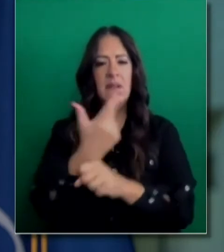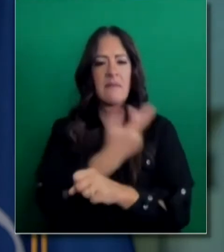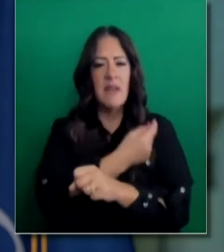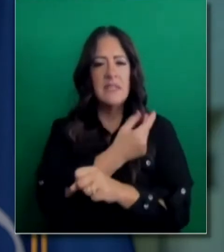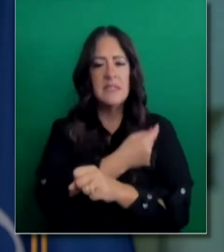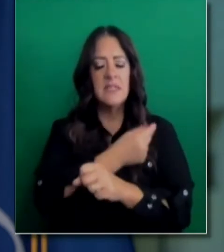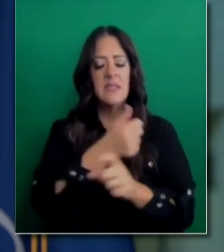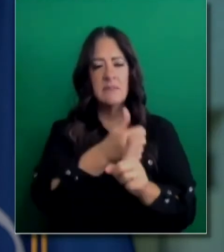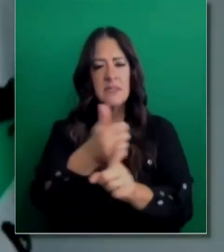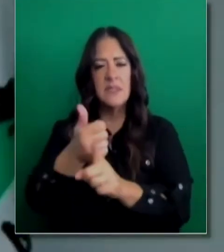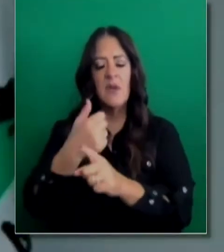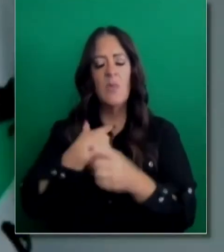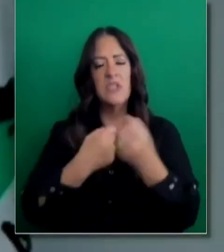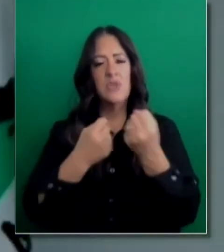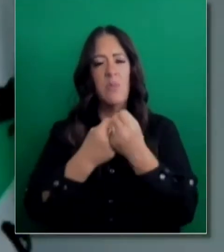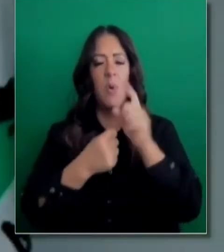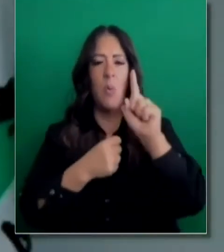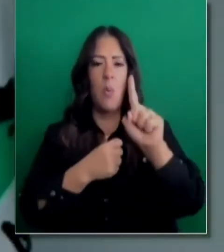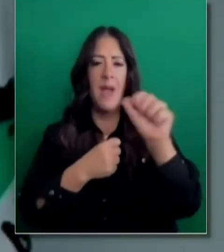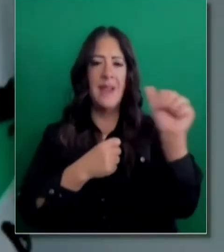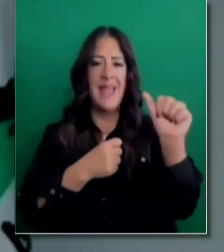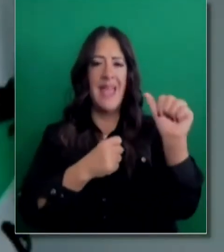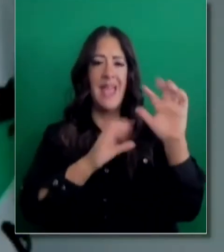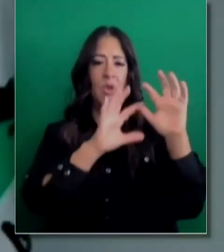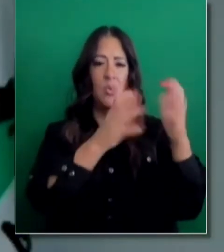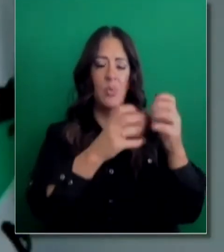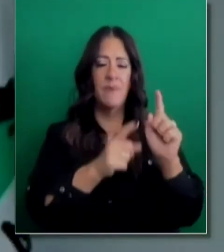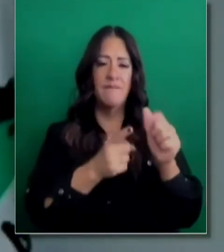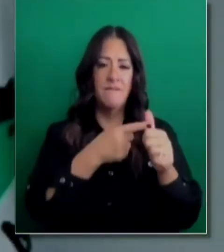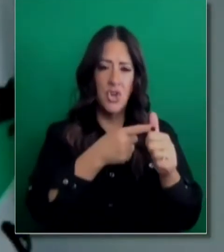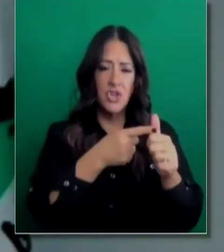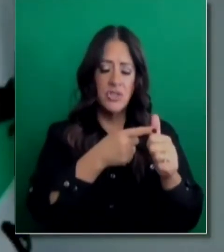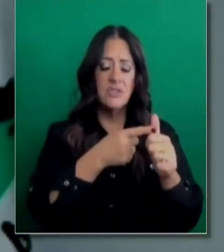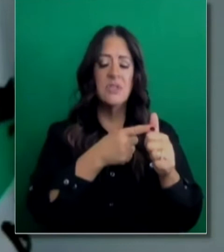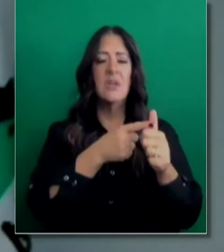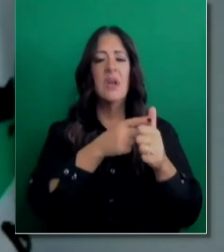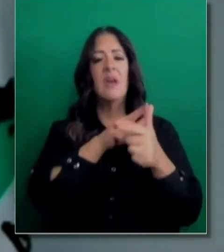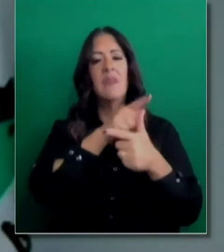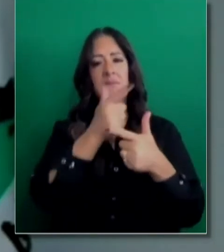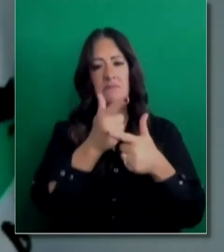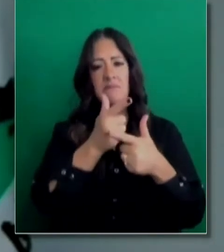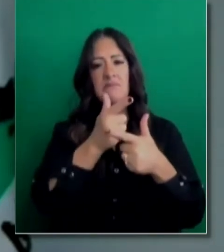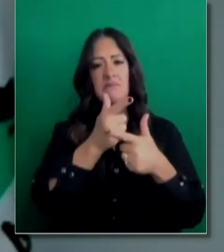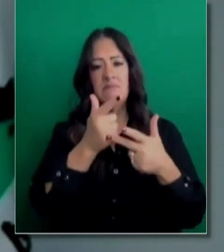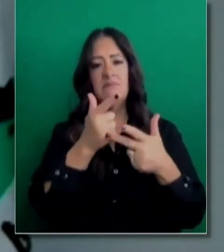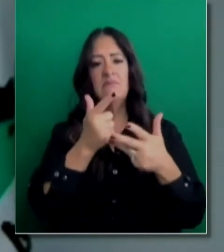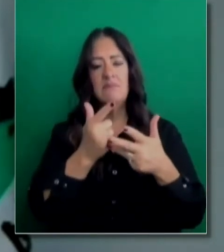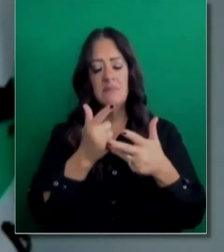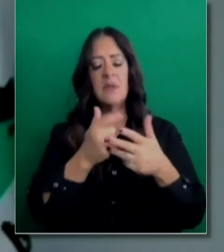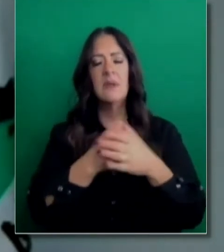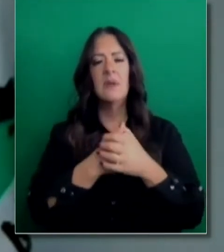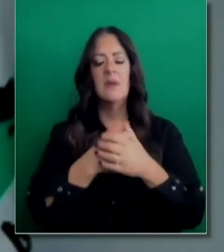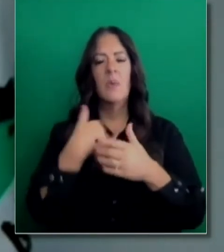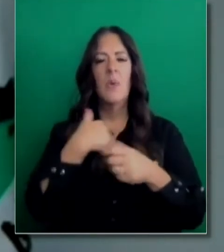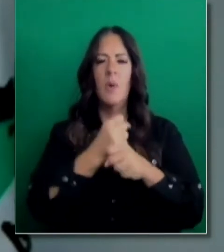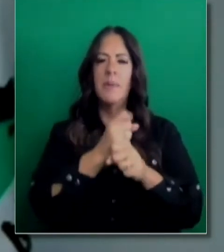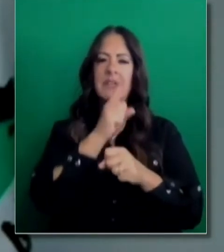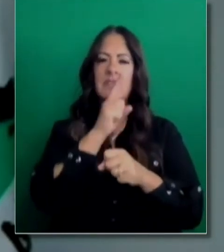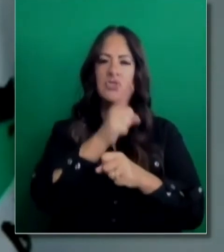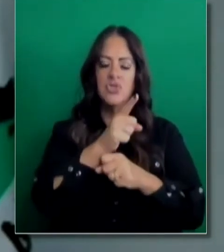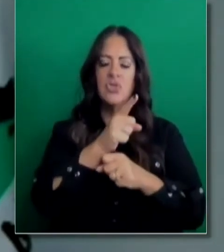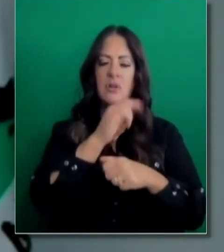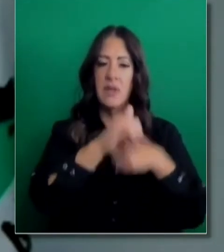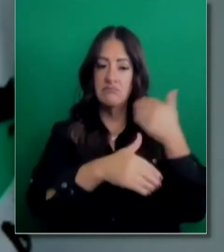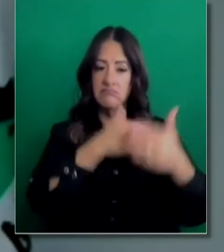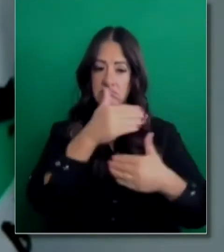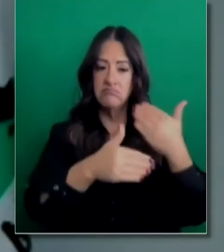the 1A priority or phase and make sure that that does get taken care of as we move